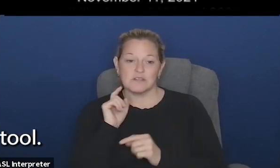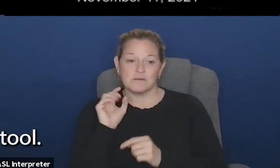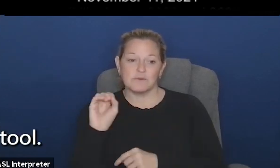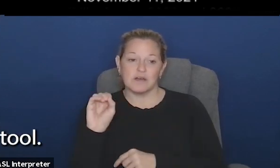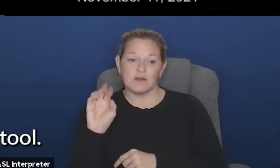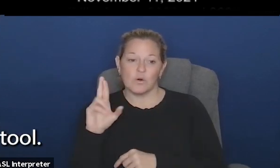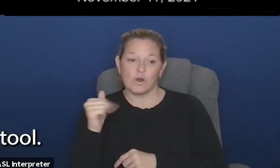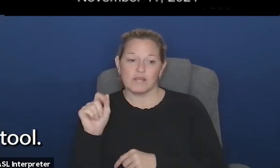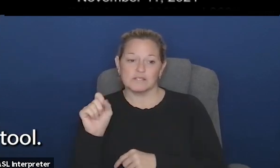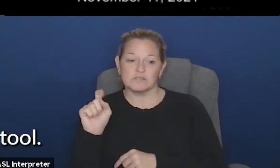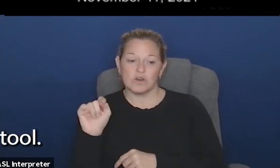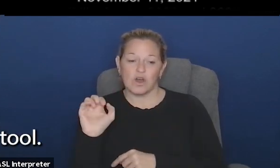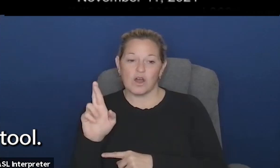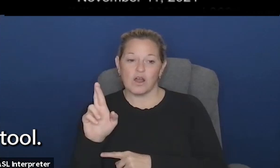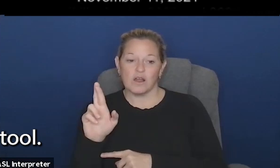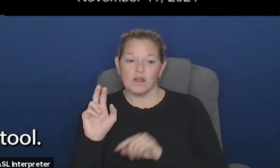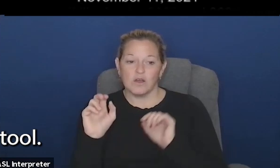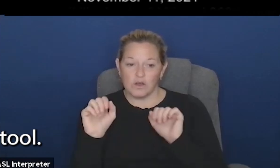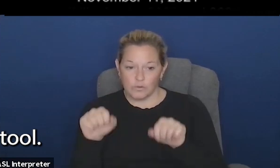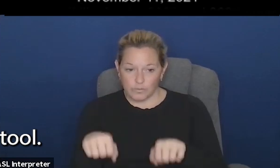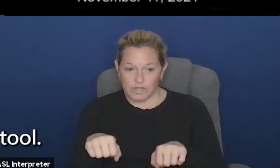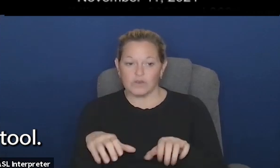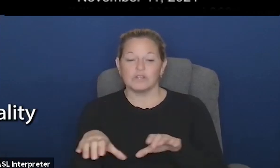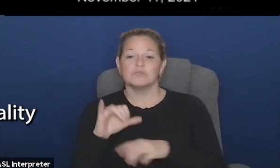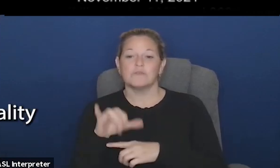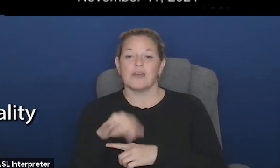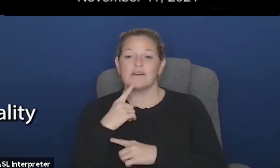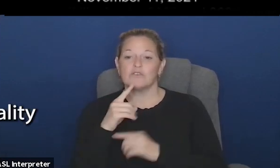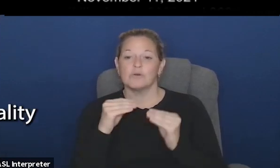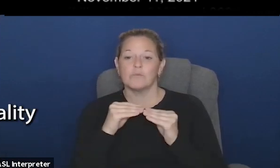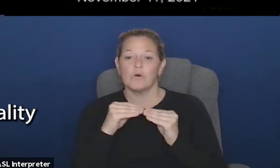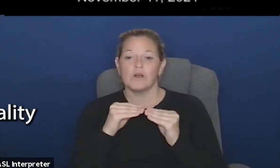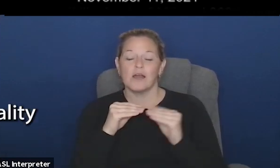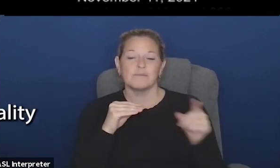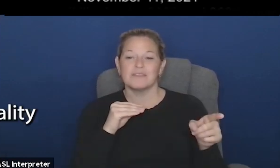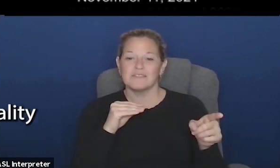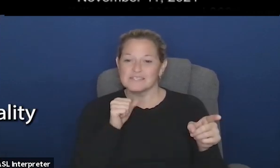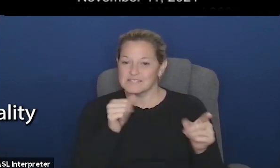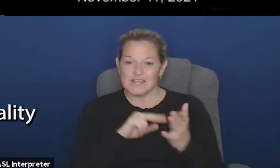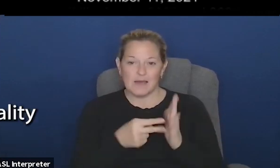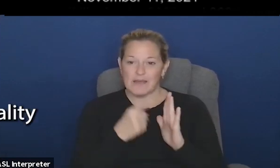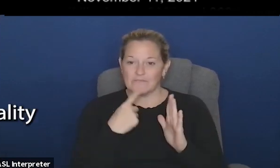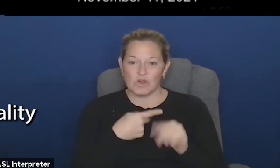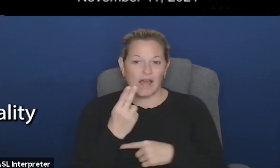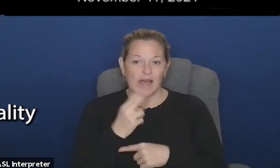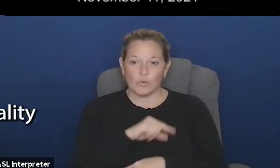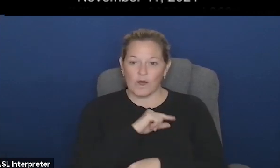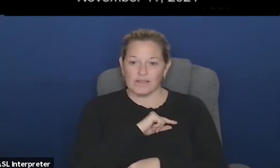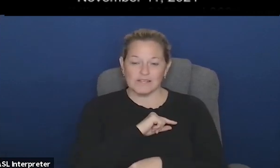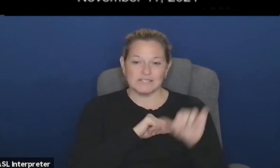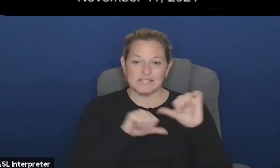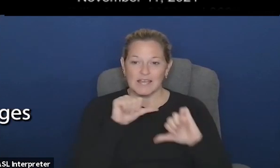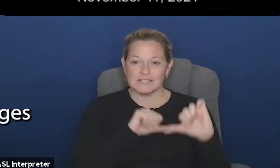But if you're trying to do, these are more as a general outreach tool, and so they're not meant for high quality scientific data